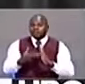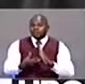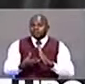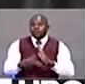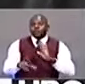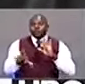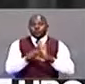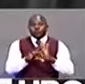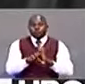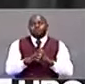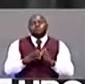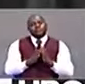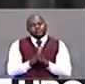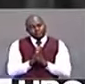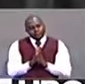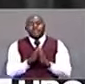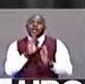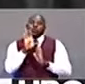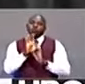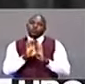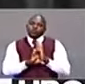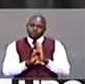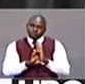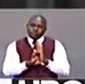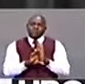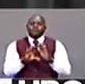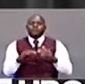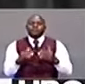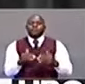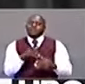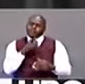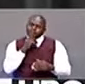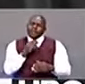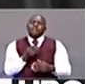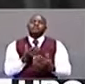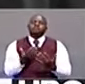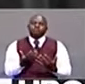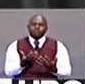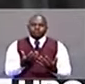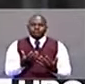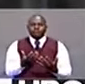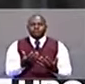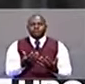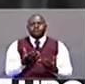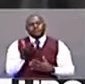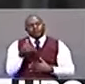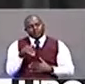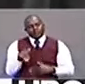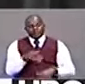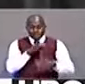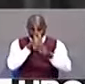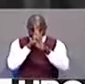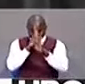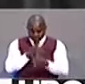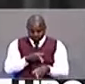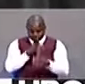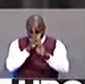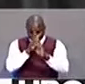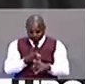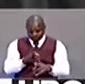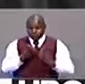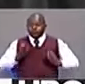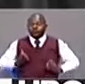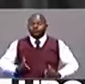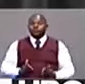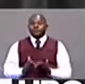man who desired constitutionalism, and a man who had a high respect for human